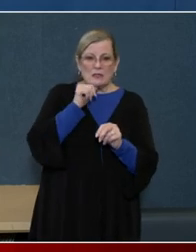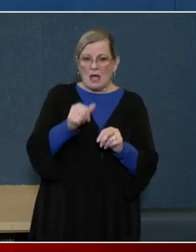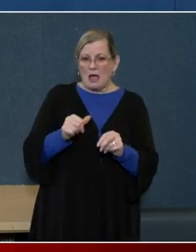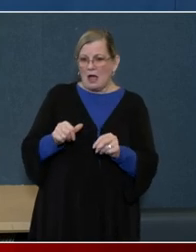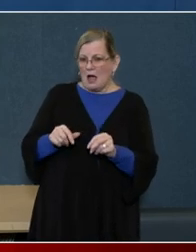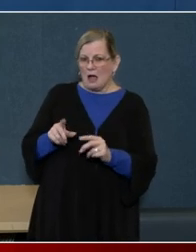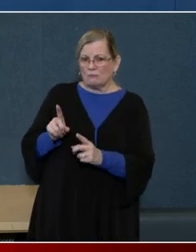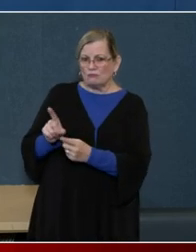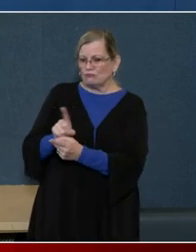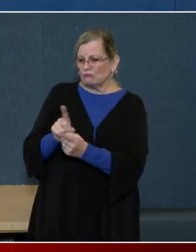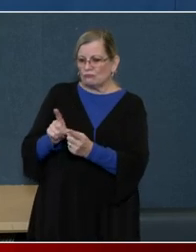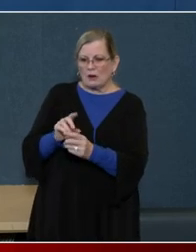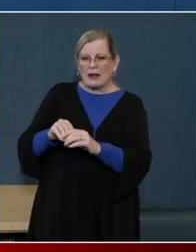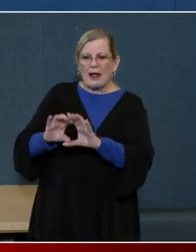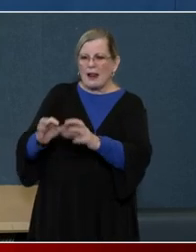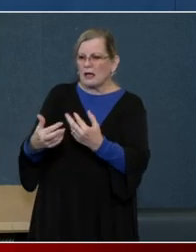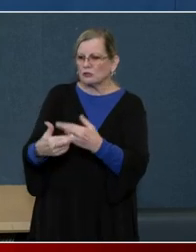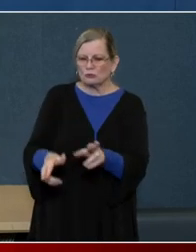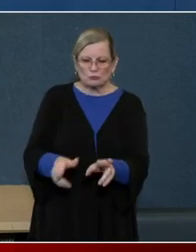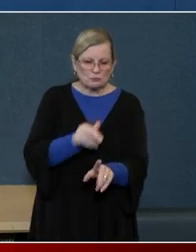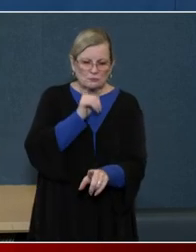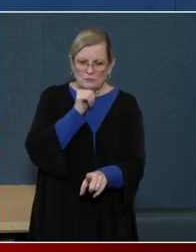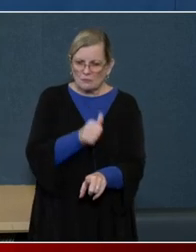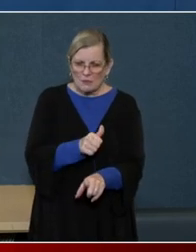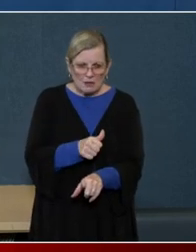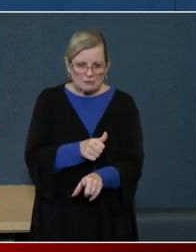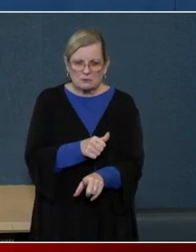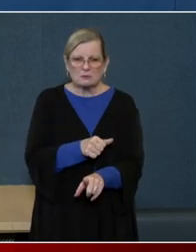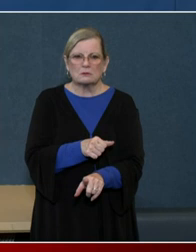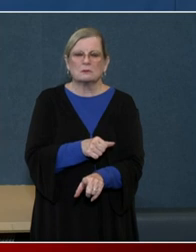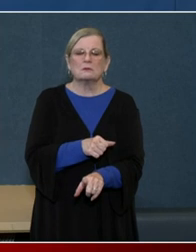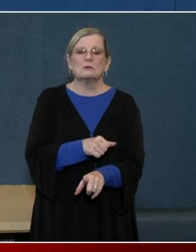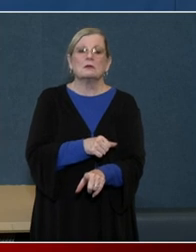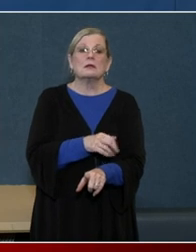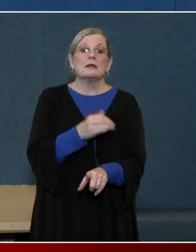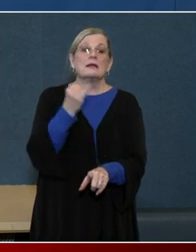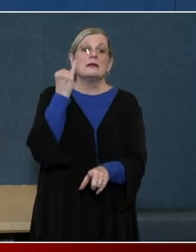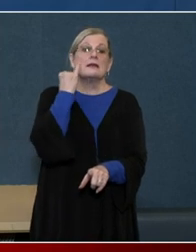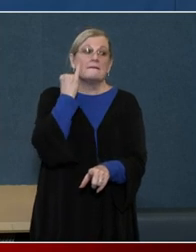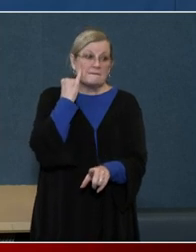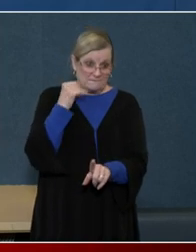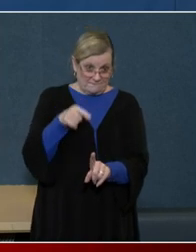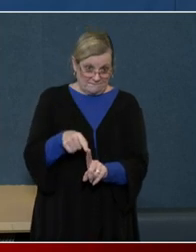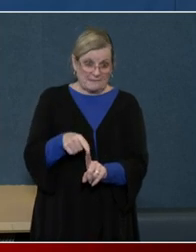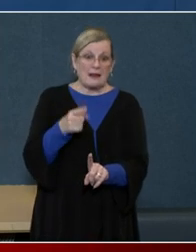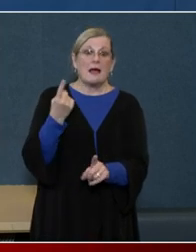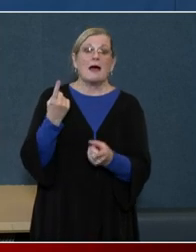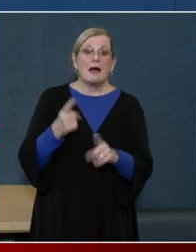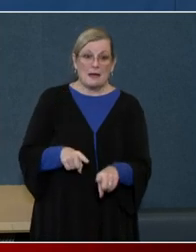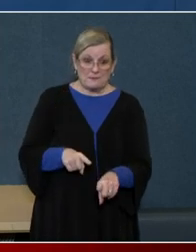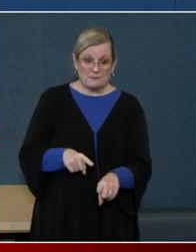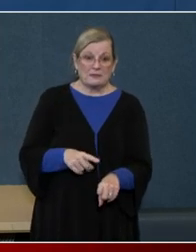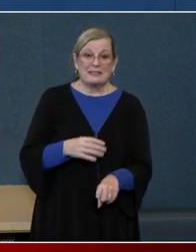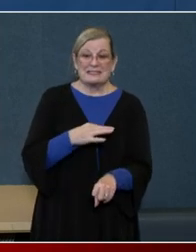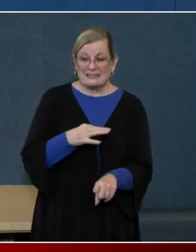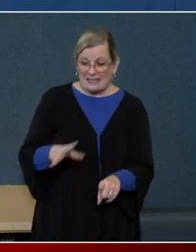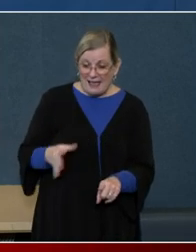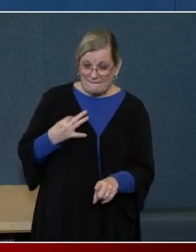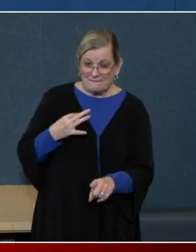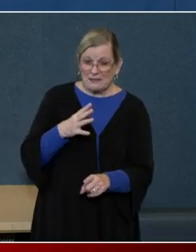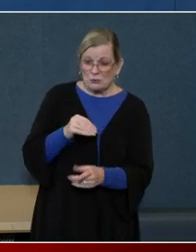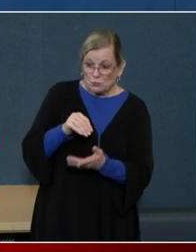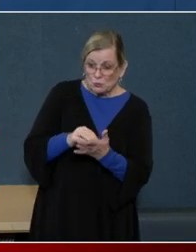if that staff member tests positive? If that were to occur, staff and students in close contact with that staff member would